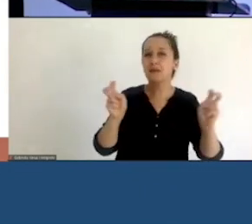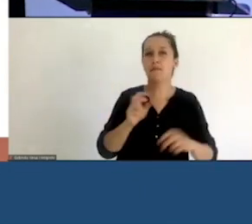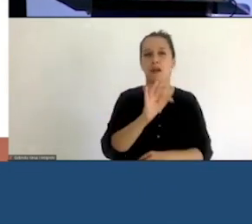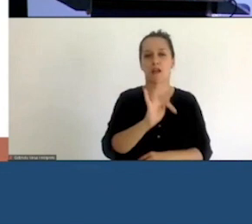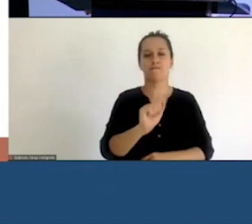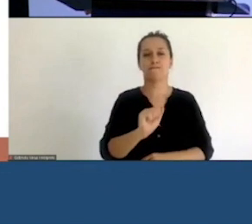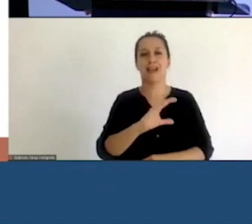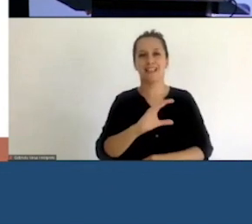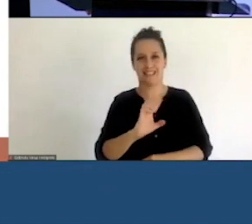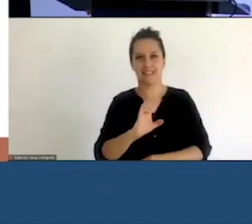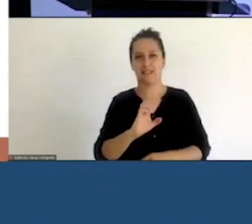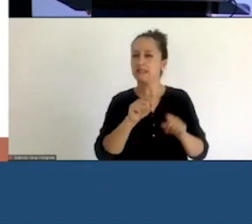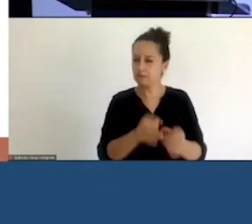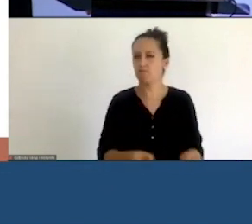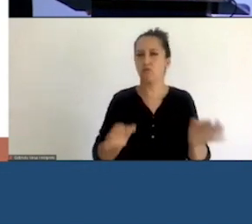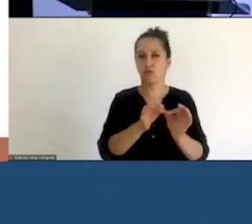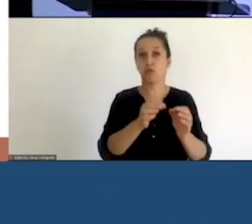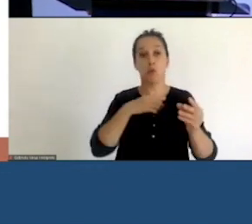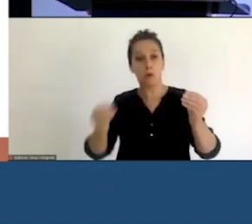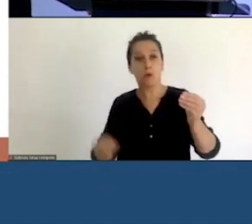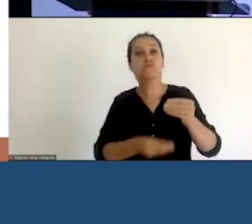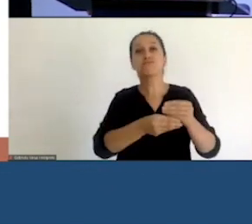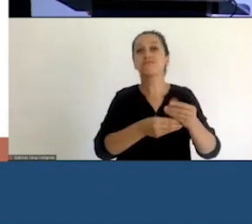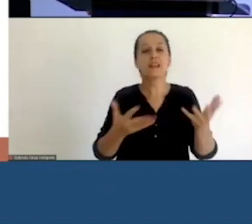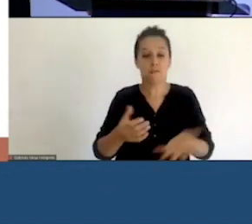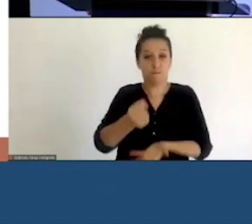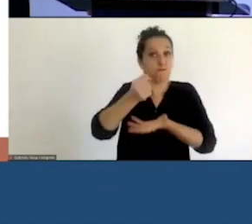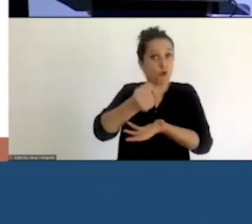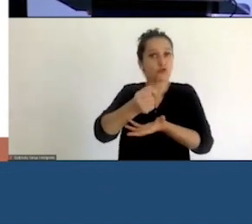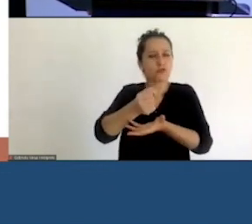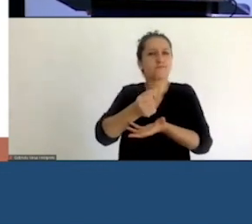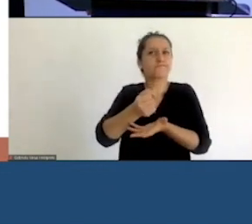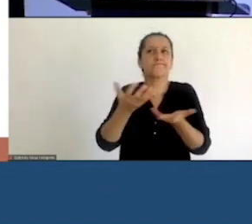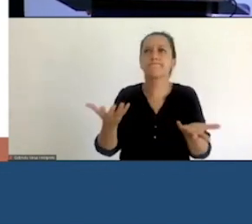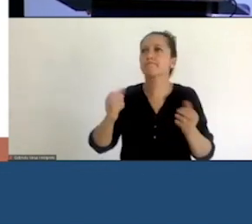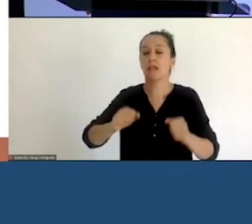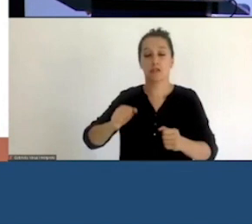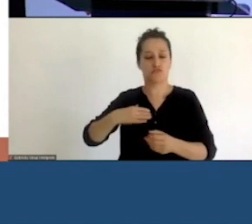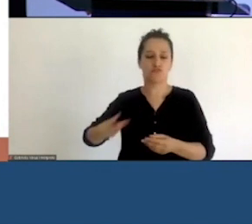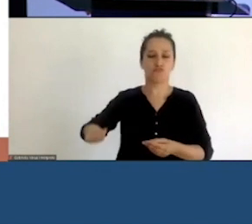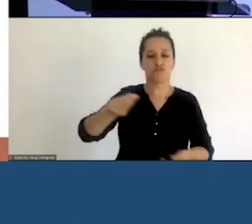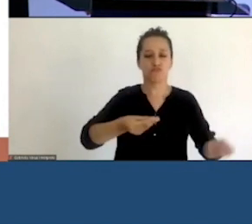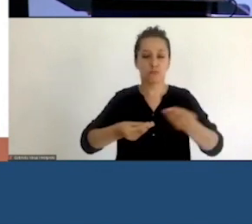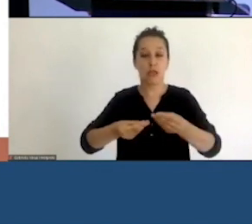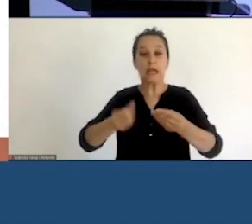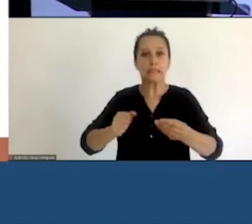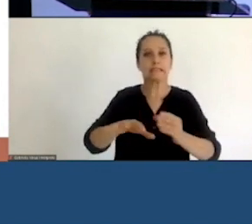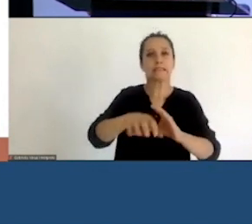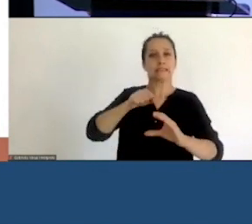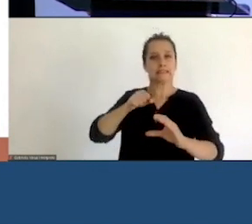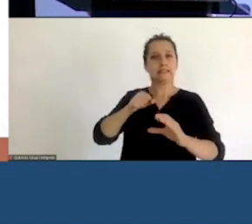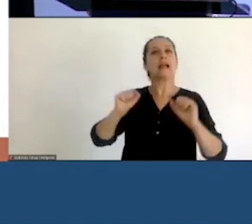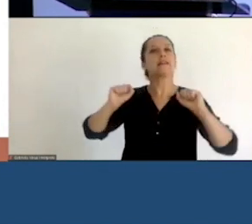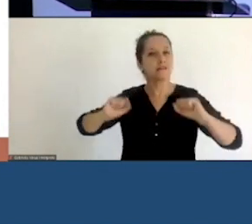defenders, pioneers with regards to this. And we know that this trust can be funded with special drawing funds